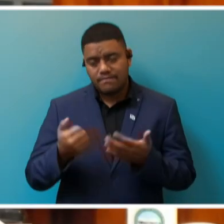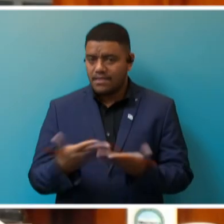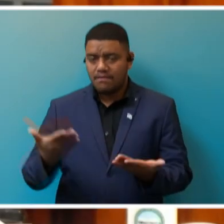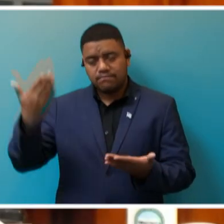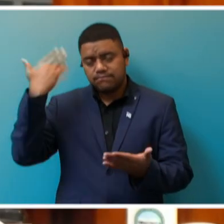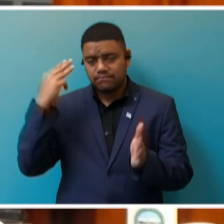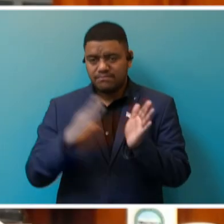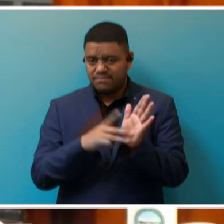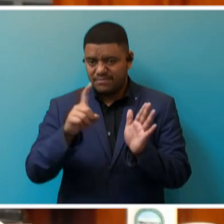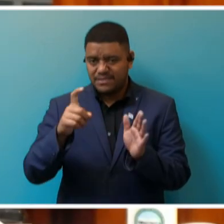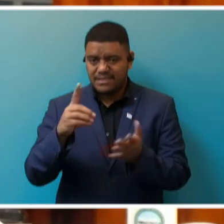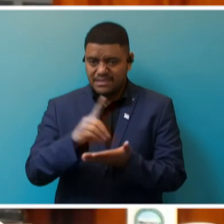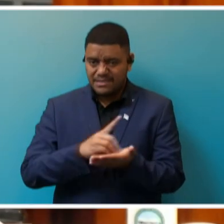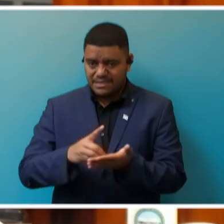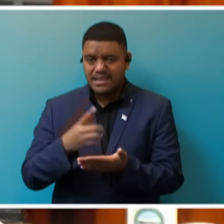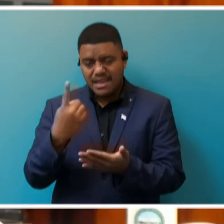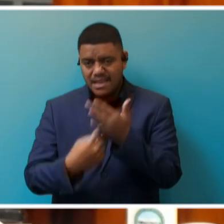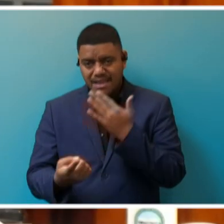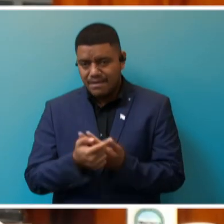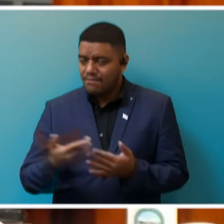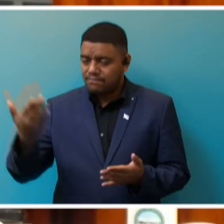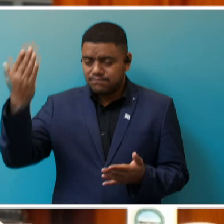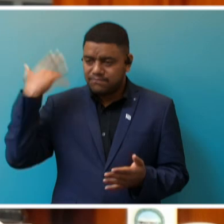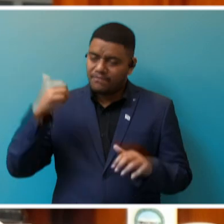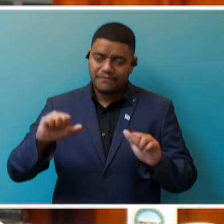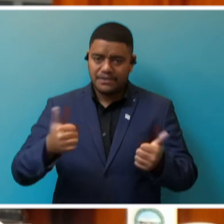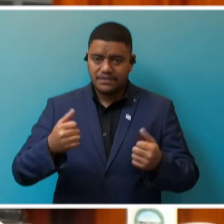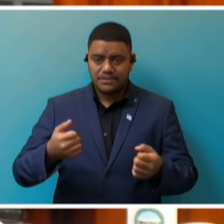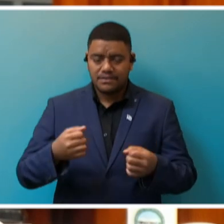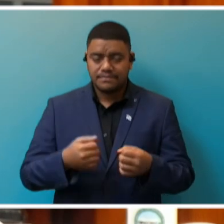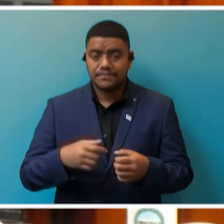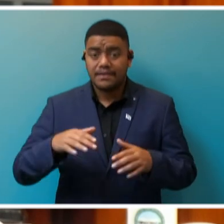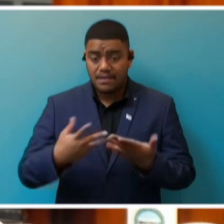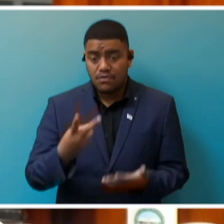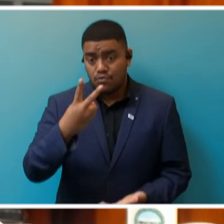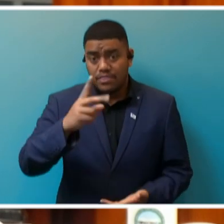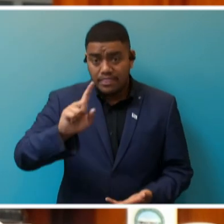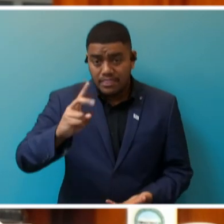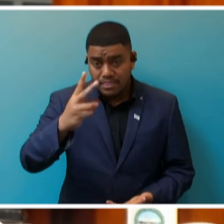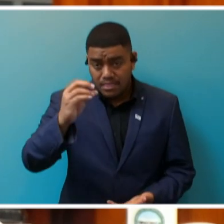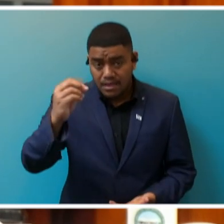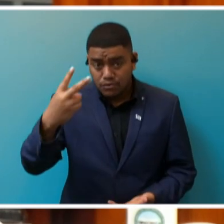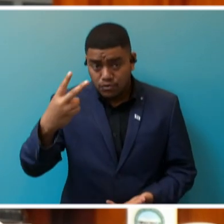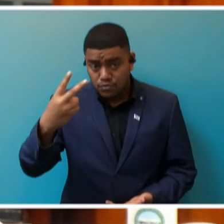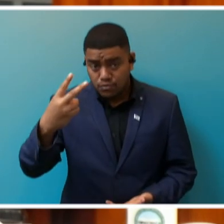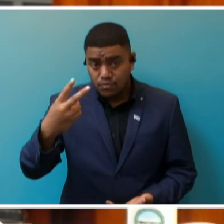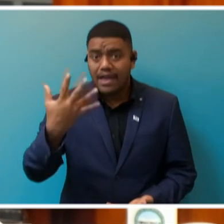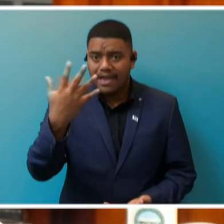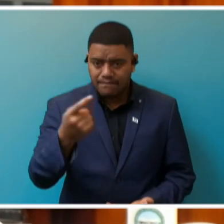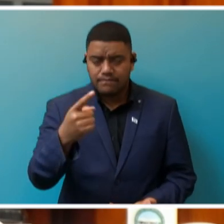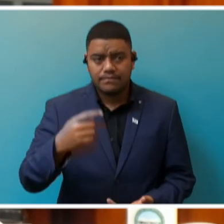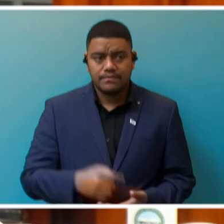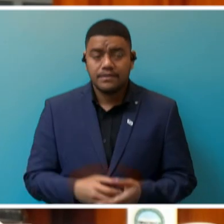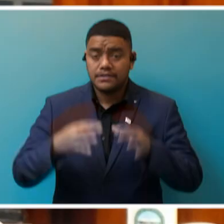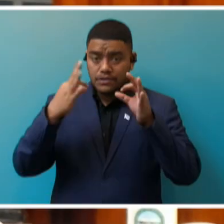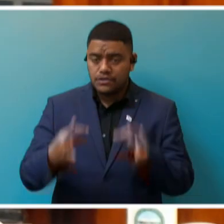the diseases that may have existed in those times. In 2002, there was a decision